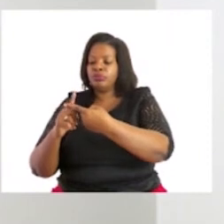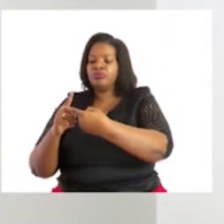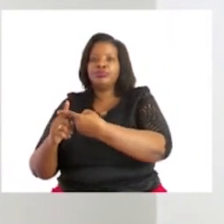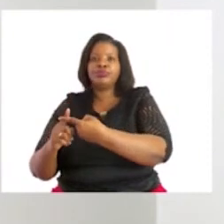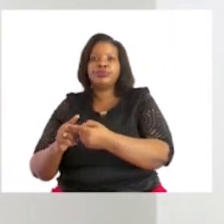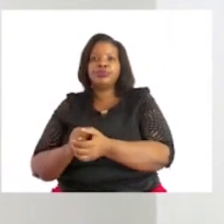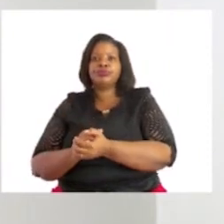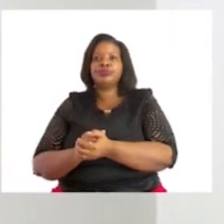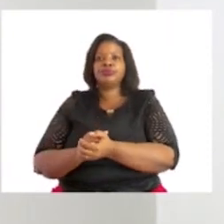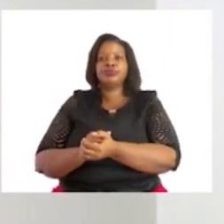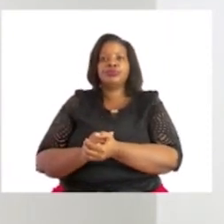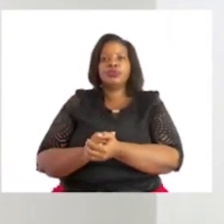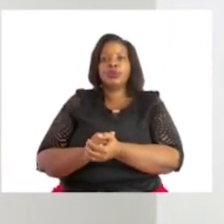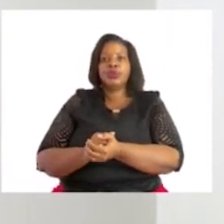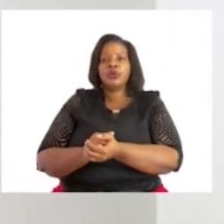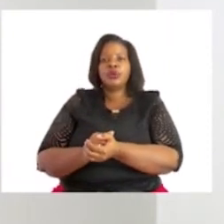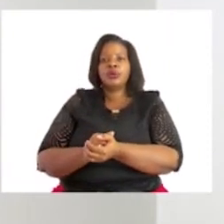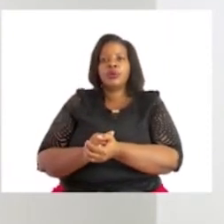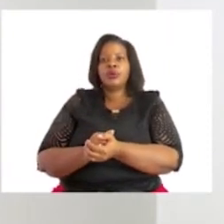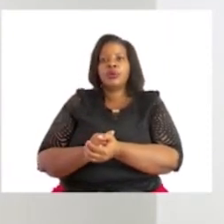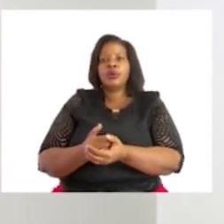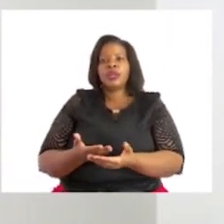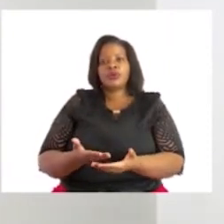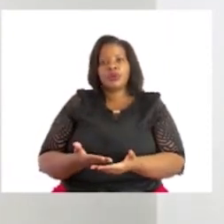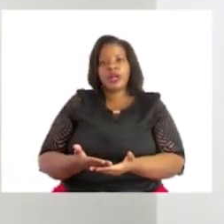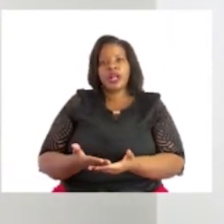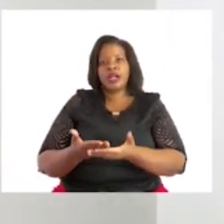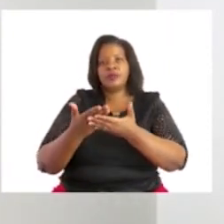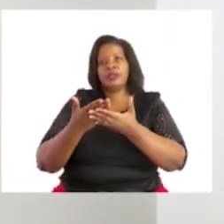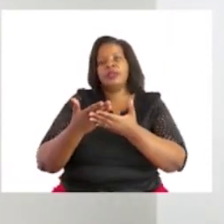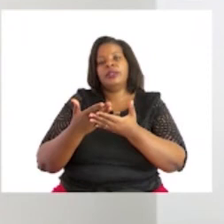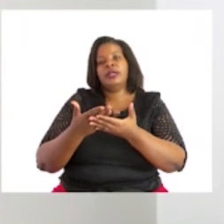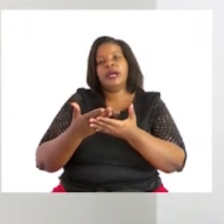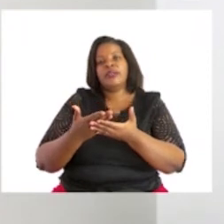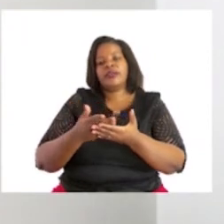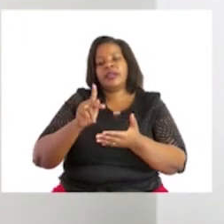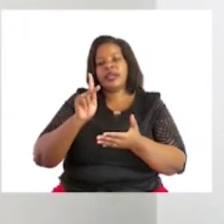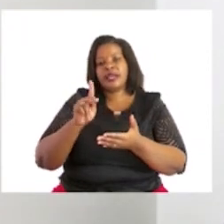will also prove to you that you can still come back to the same